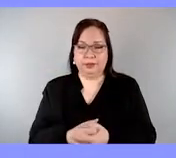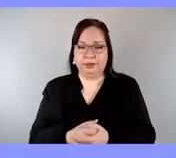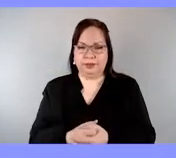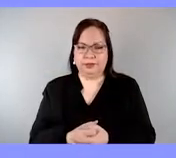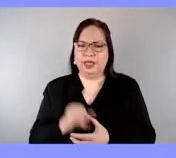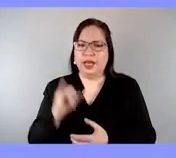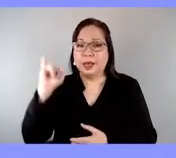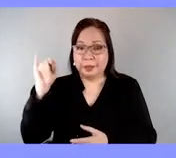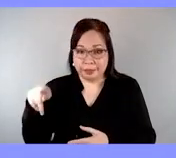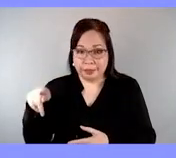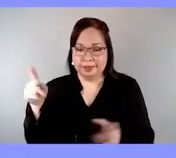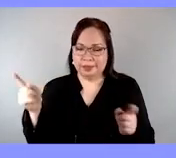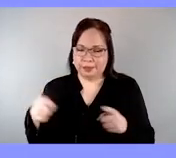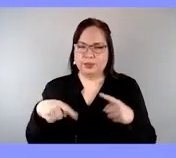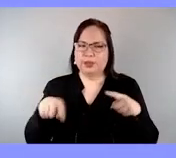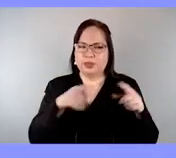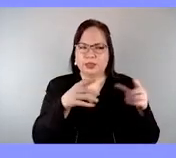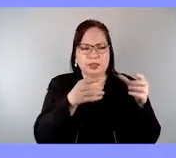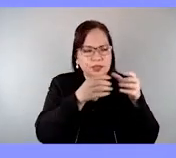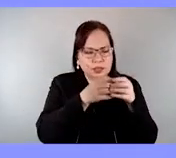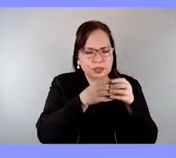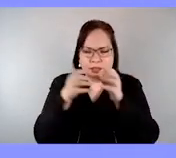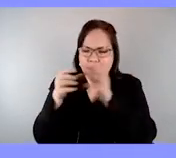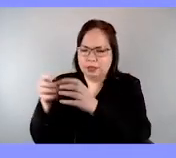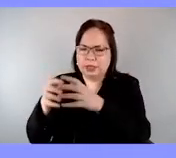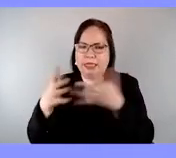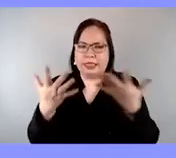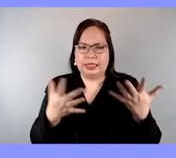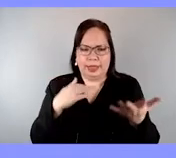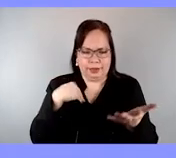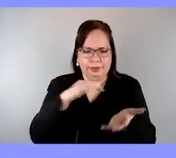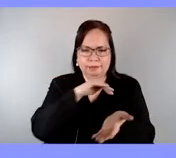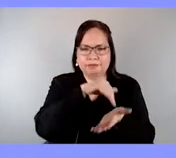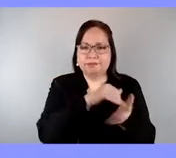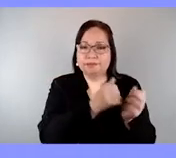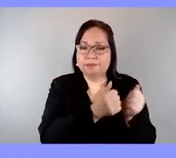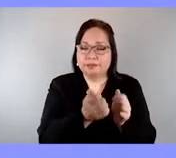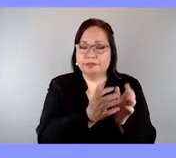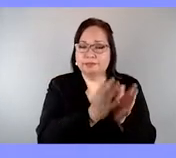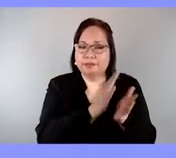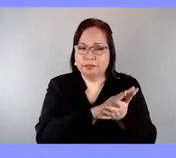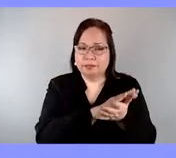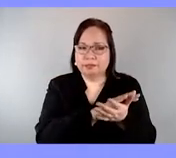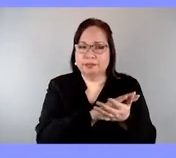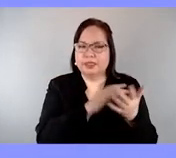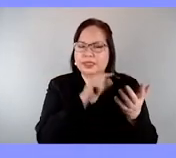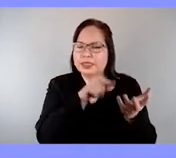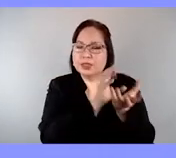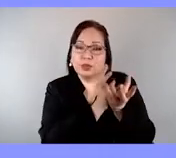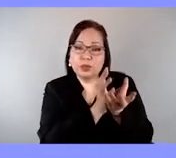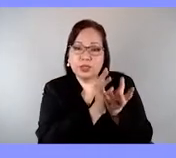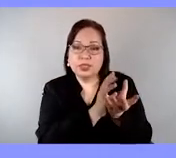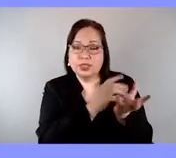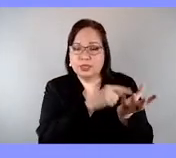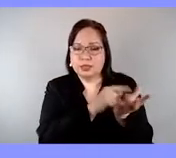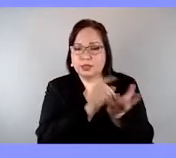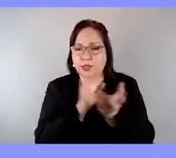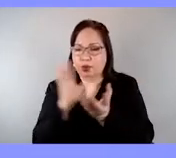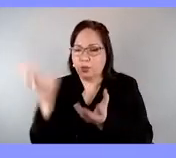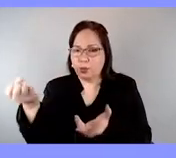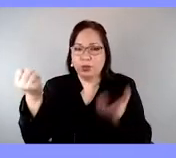are homogeneous societies living in organized community on communally bounded